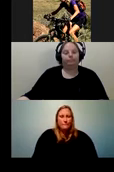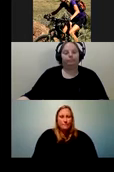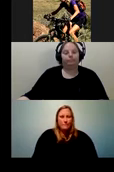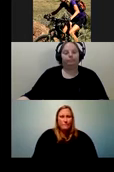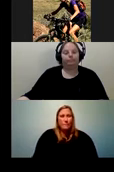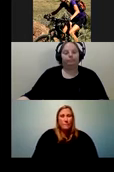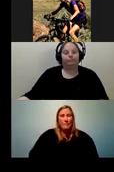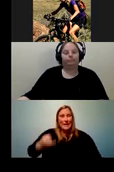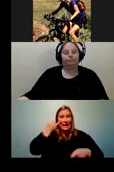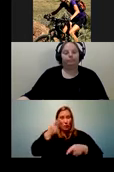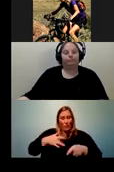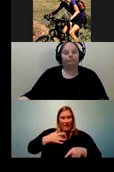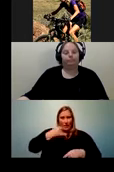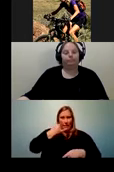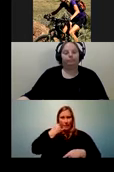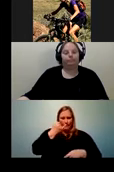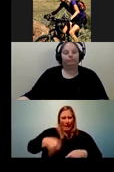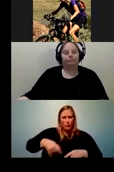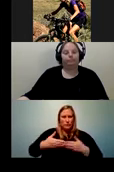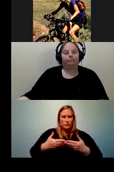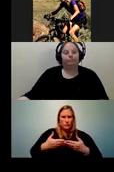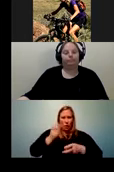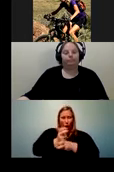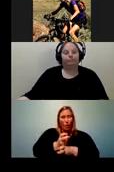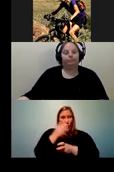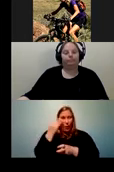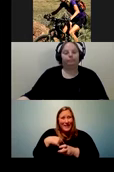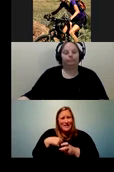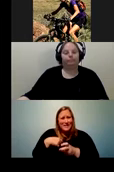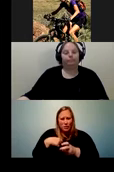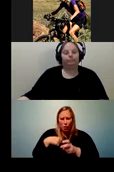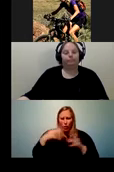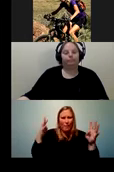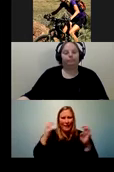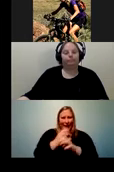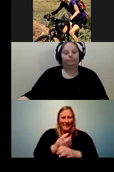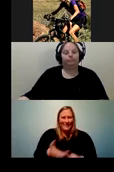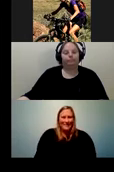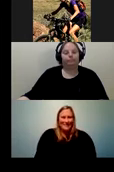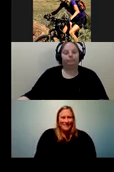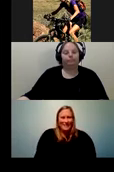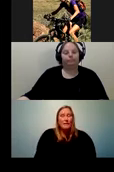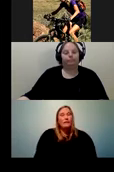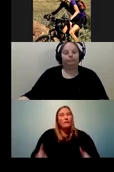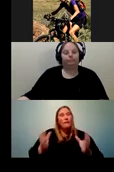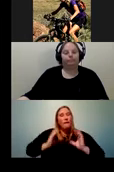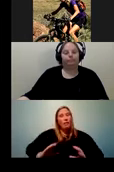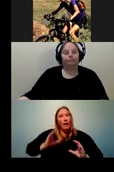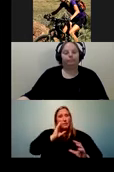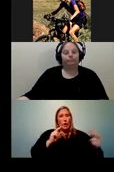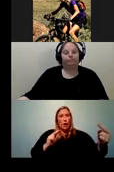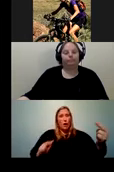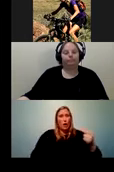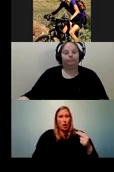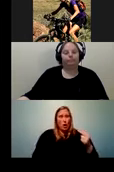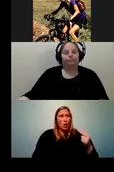boundaries difficult, well, that's because they're very complicated. And clients are going to look at us and narrow us down